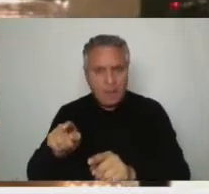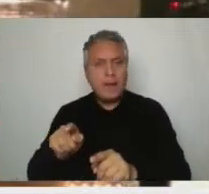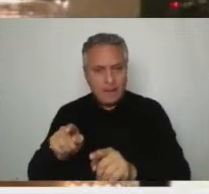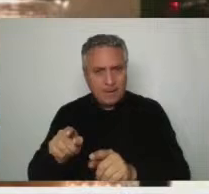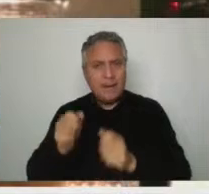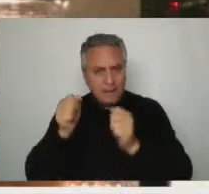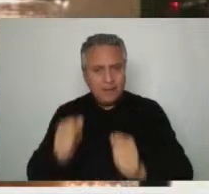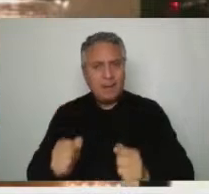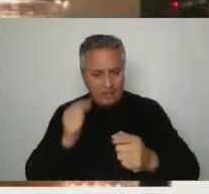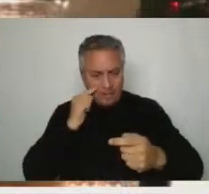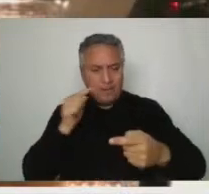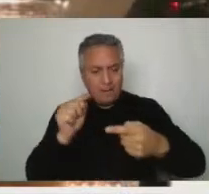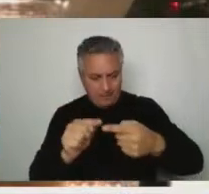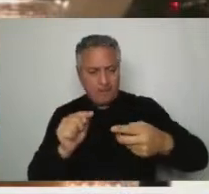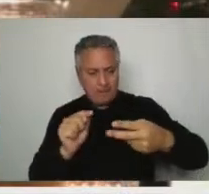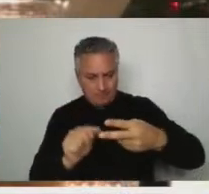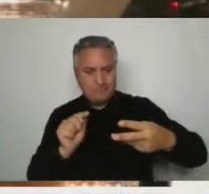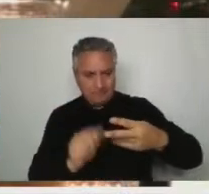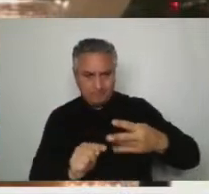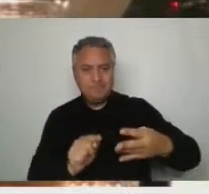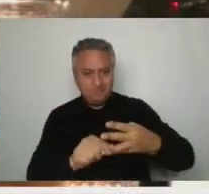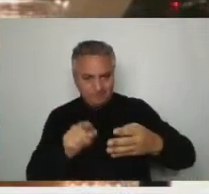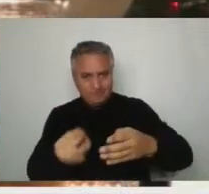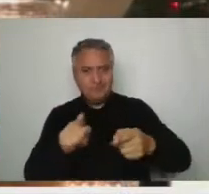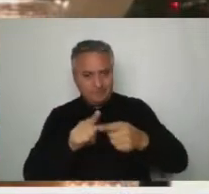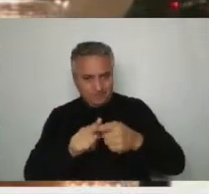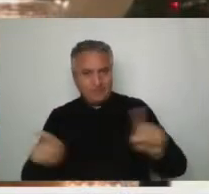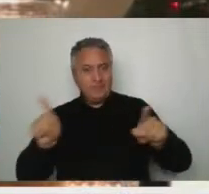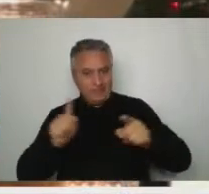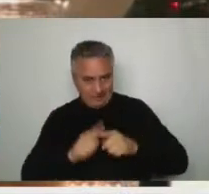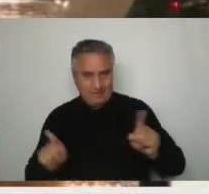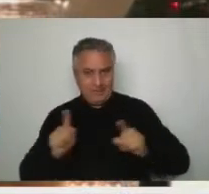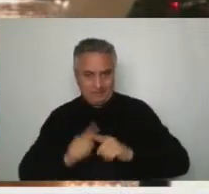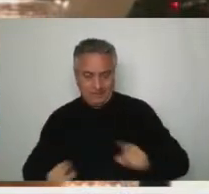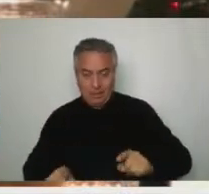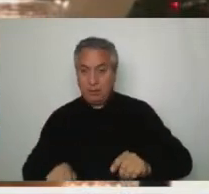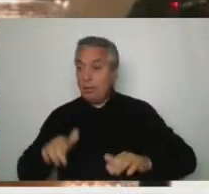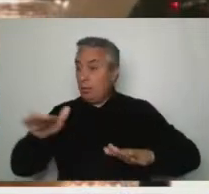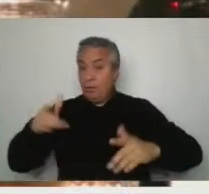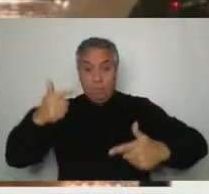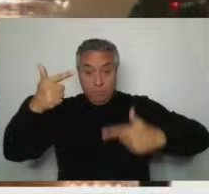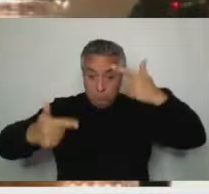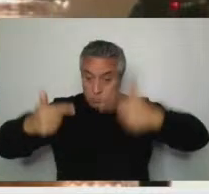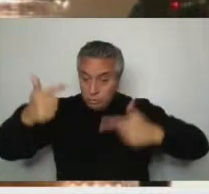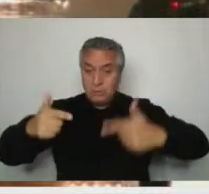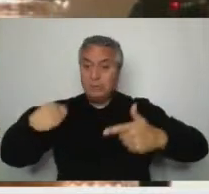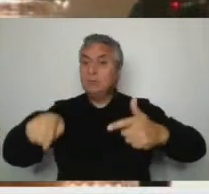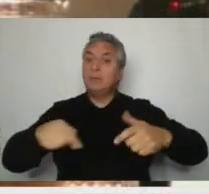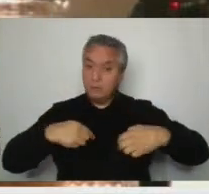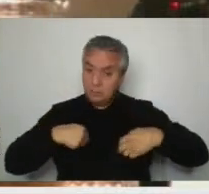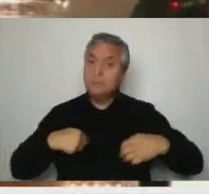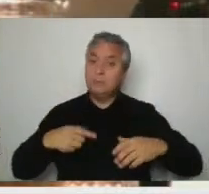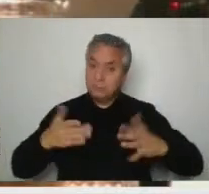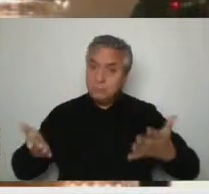a difference. Even though the policies that are needed